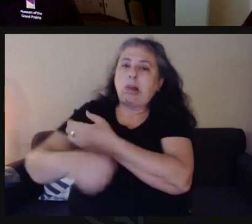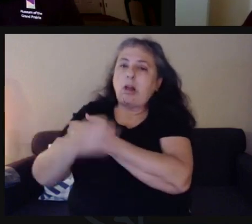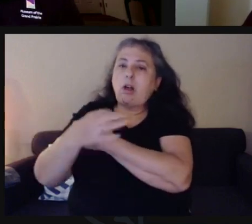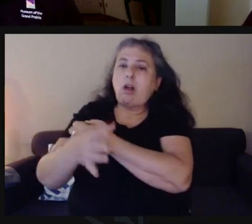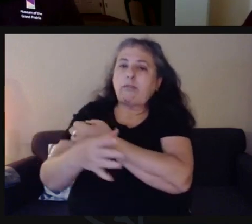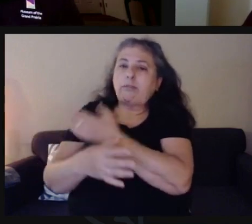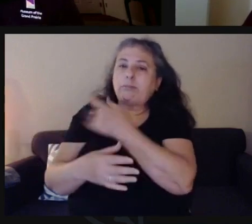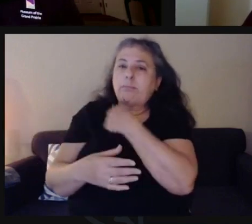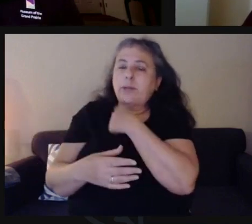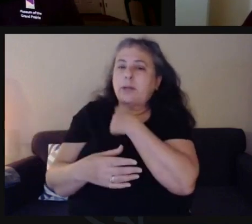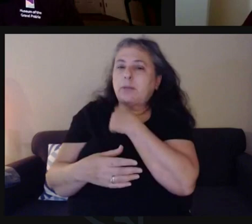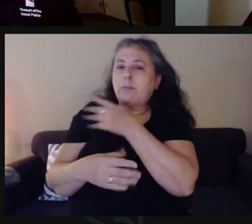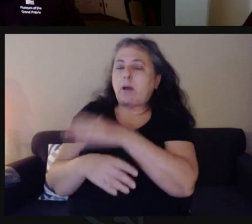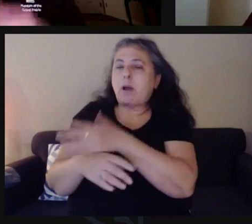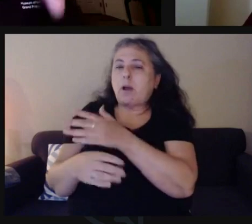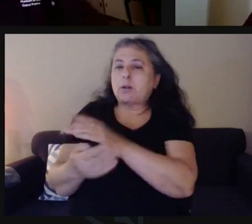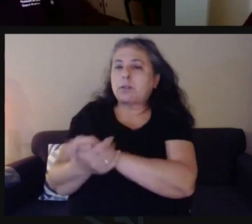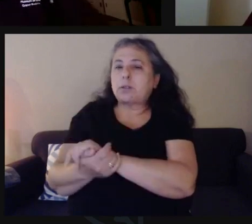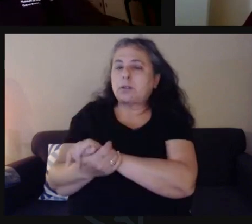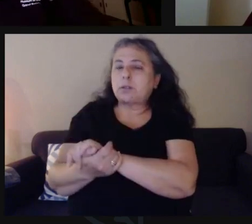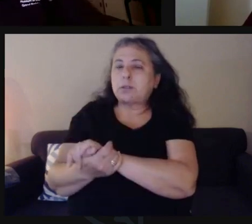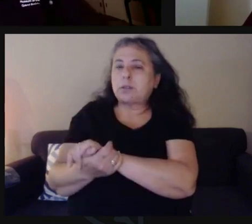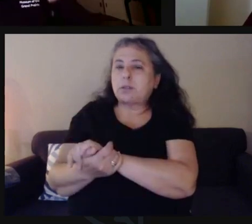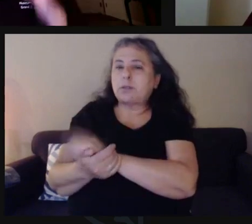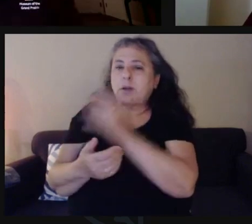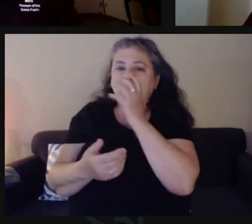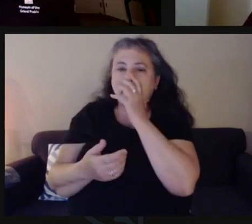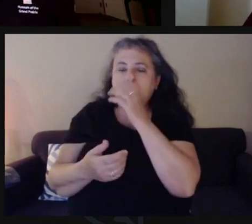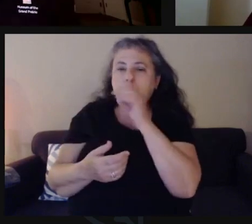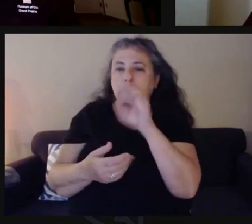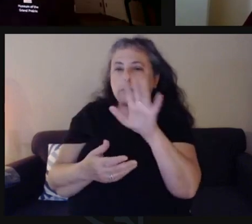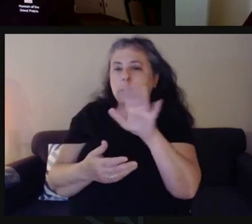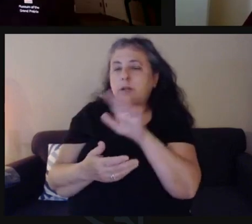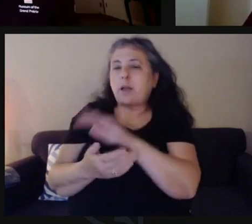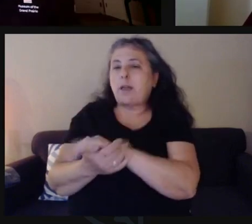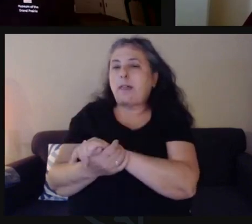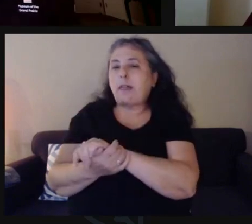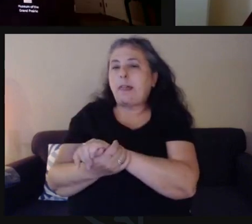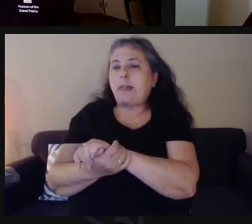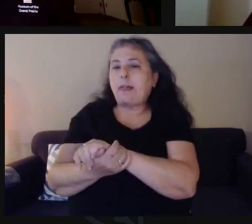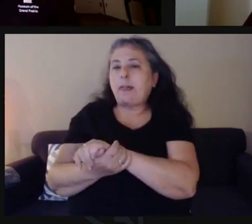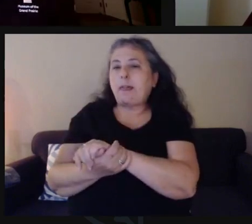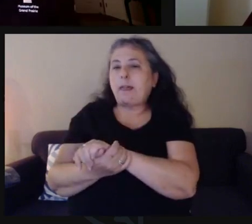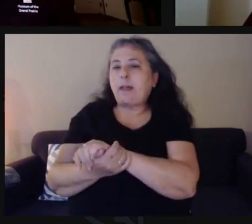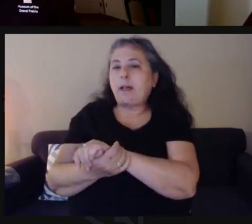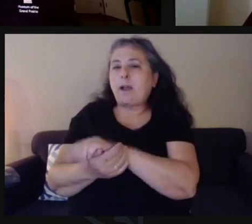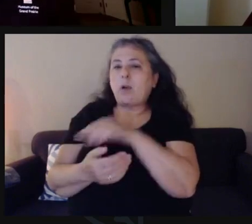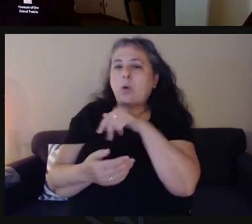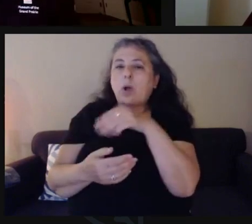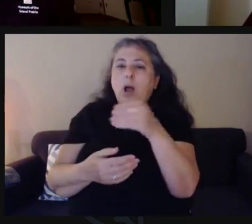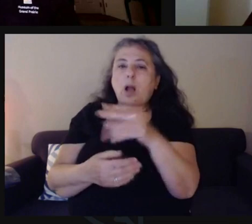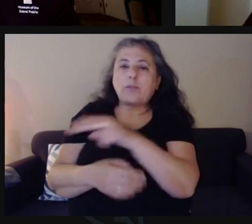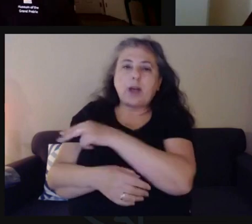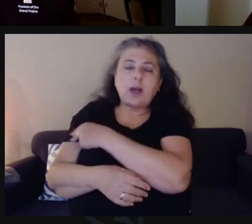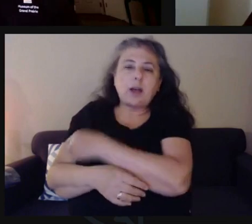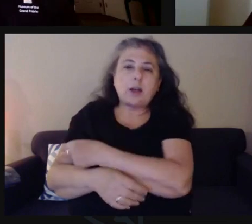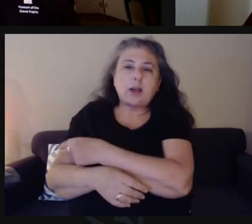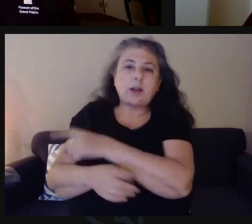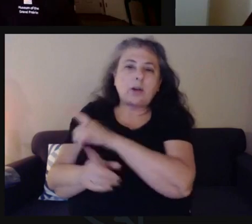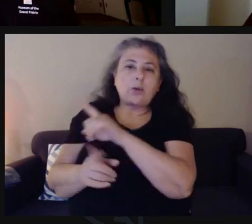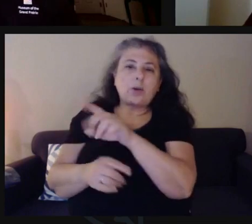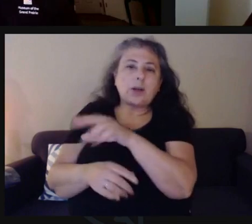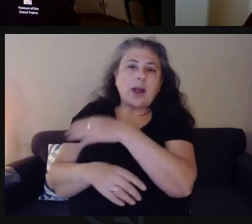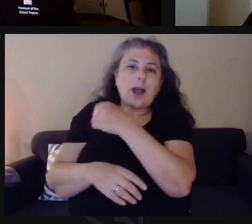things off of my arms and the oxygen off all those monitors, and walked right out of the hospital and walked me out